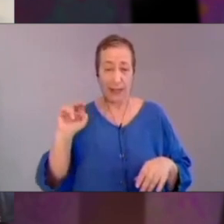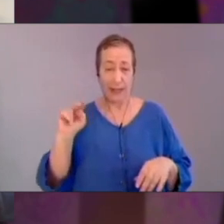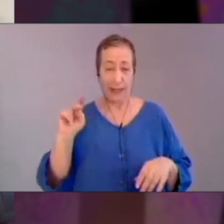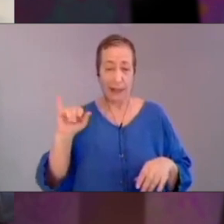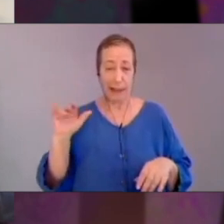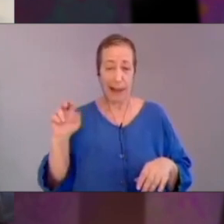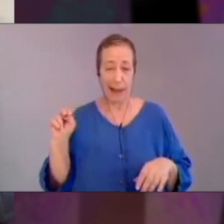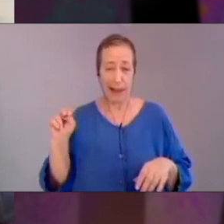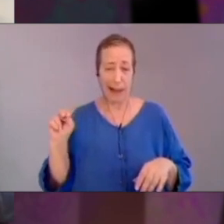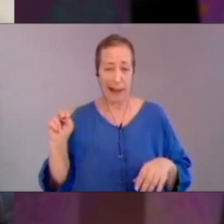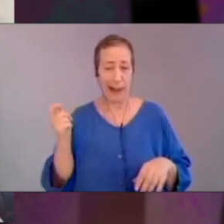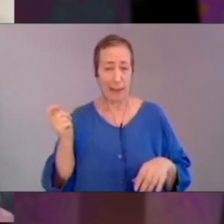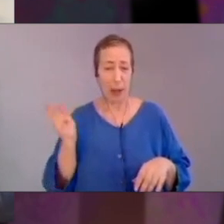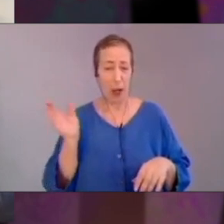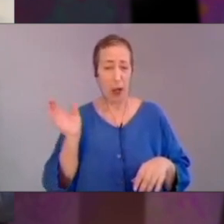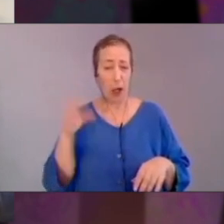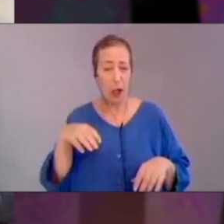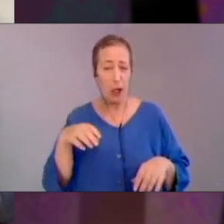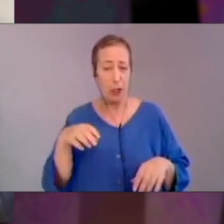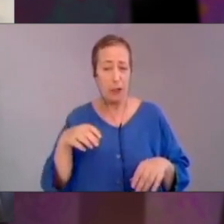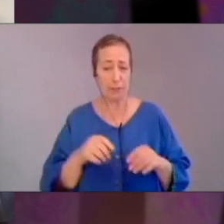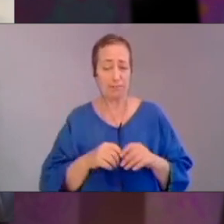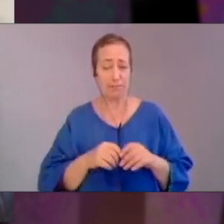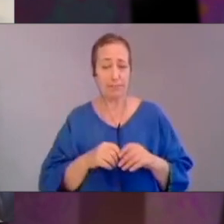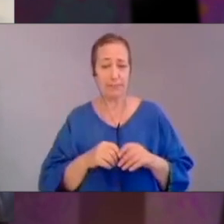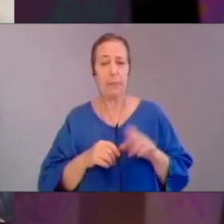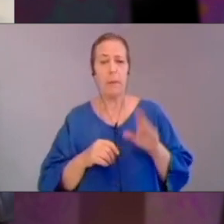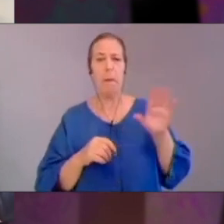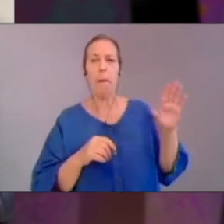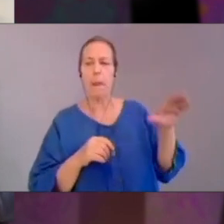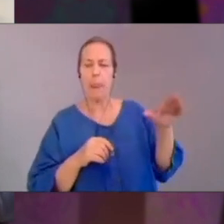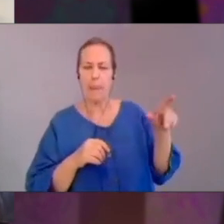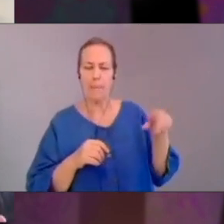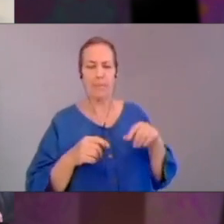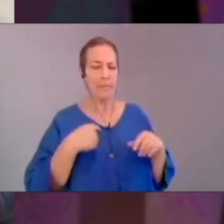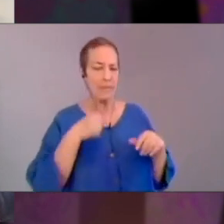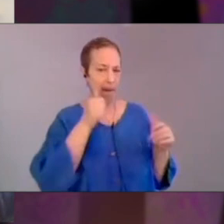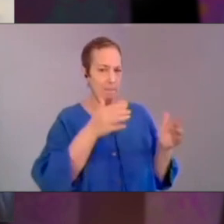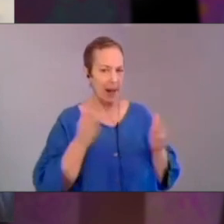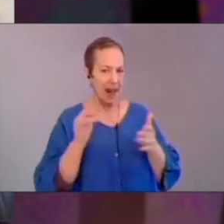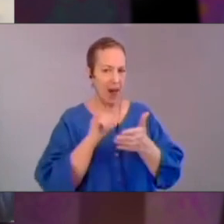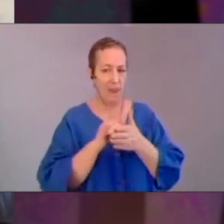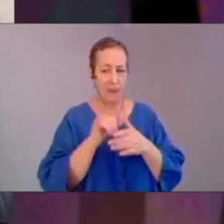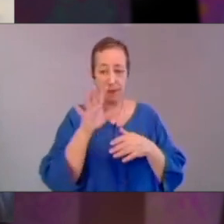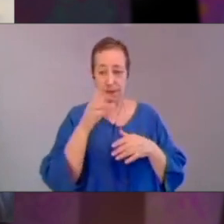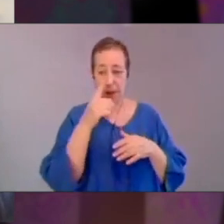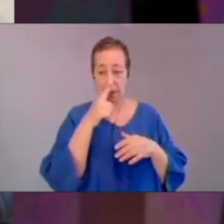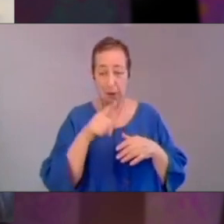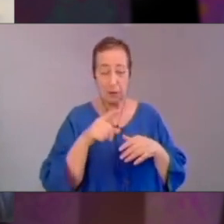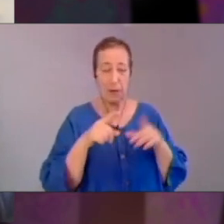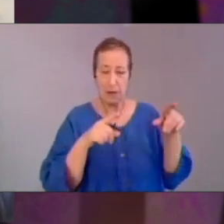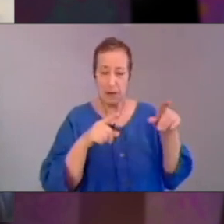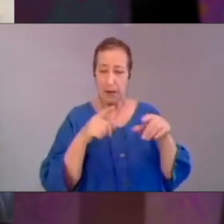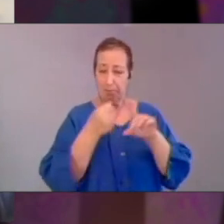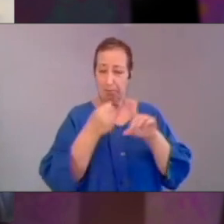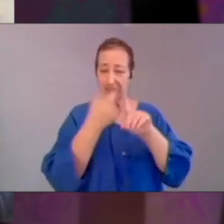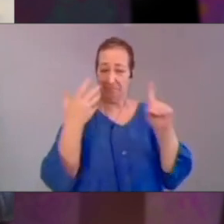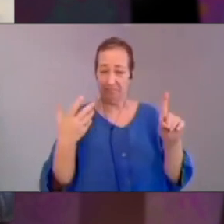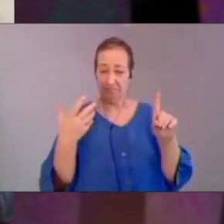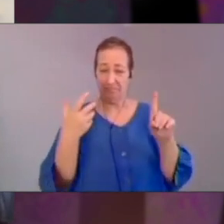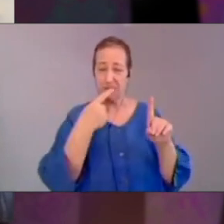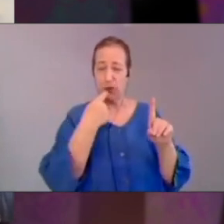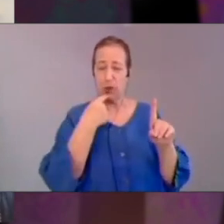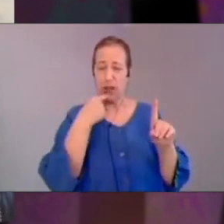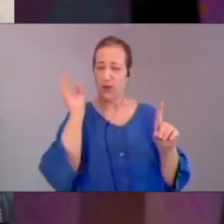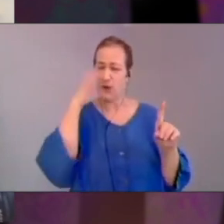yeah. I would love for you, this was not part of the plan, but I'd love for you to talk a little bit about the strangeness of being Indian in Baltimore. And I'm